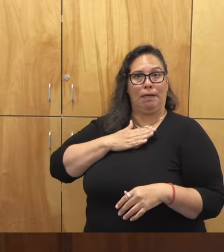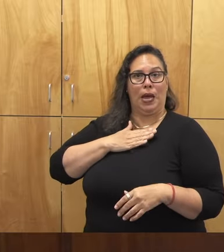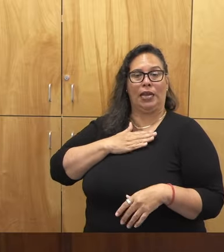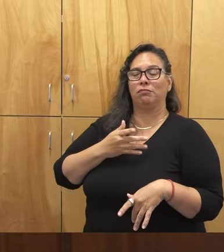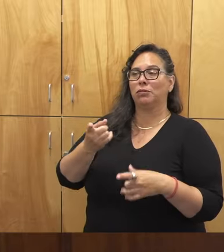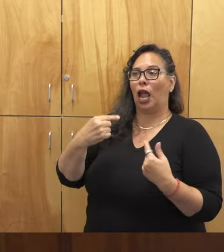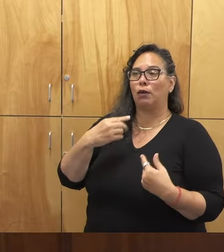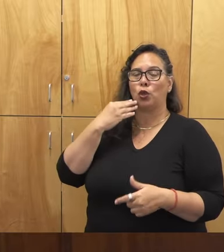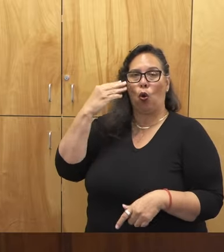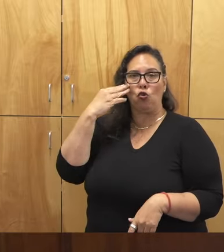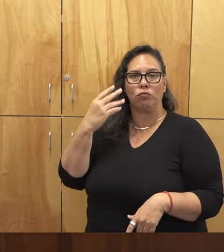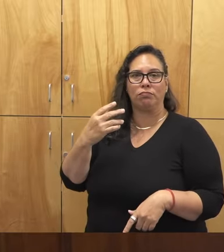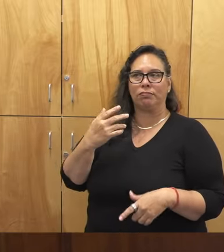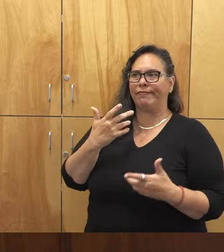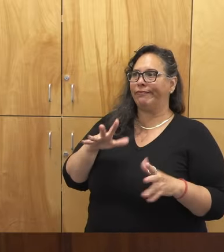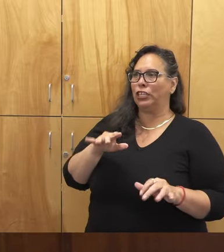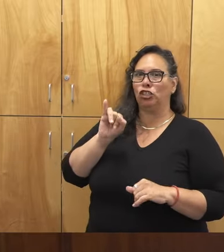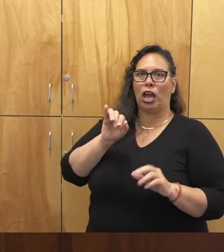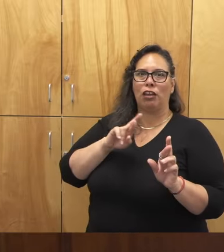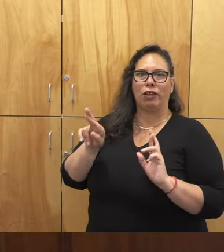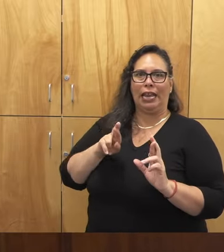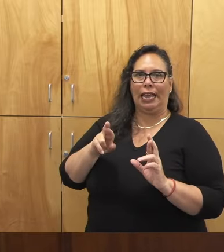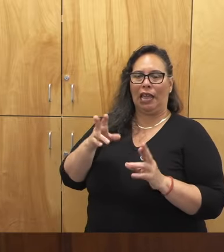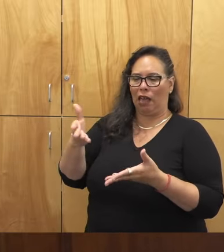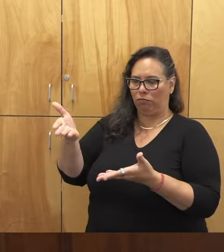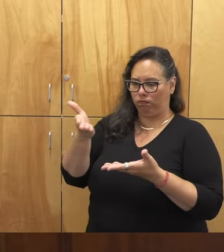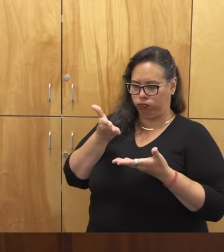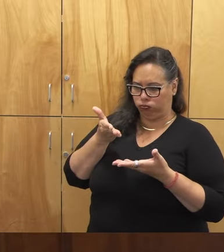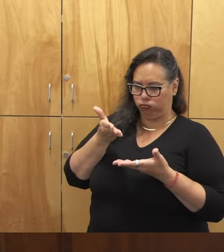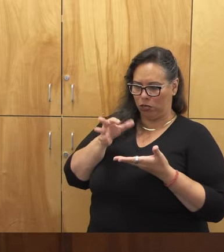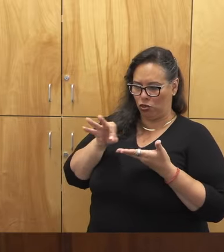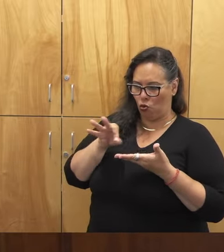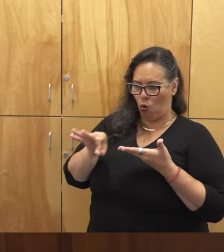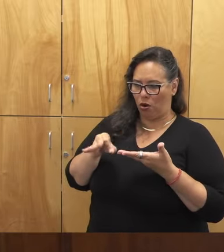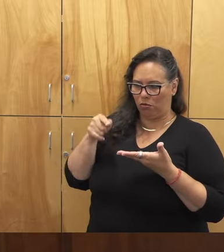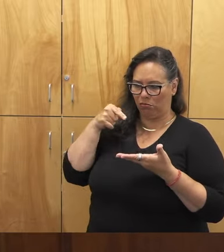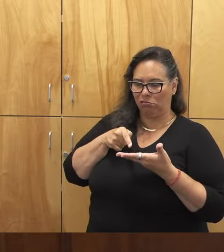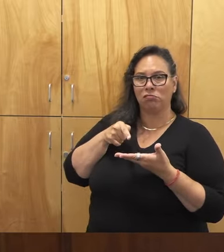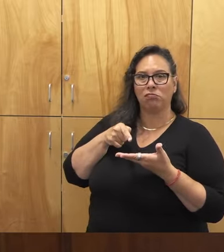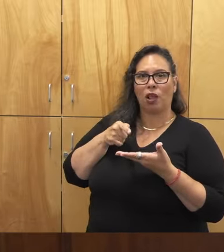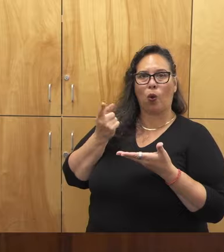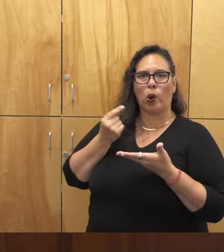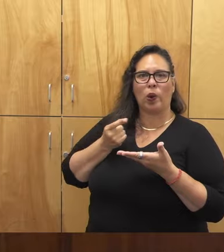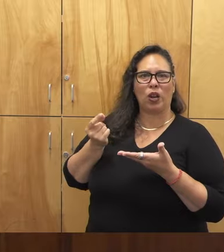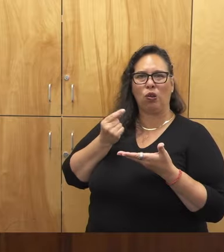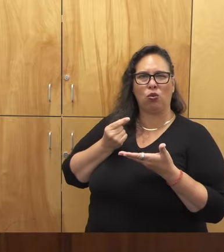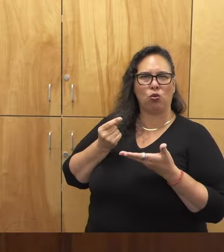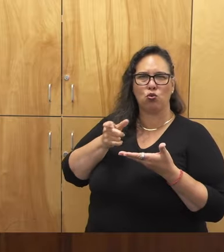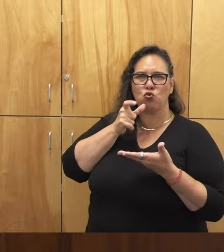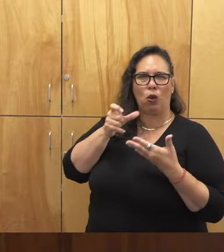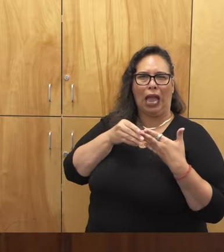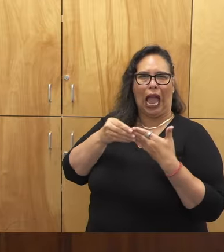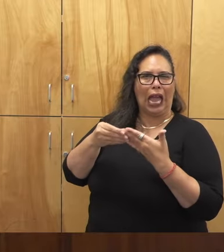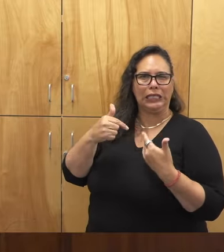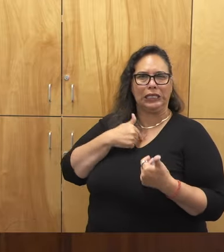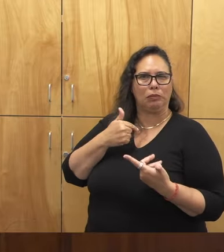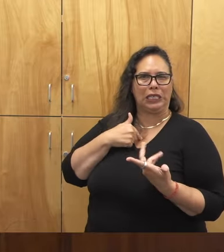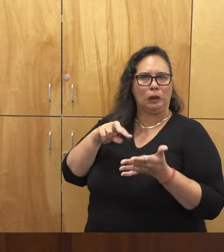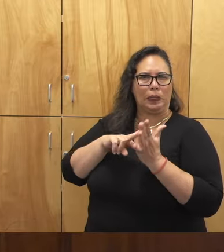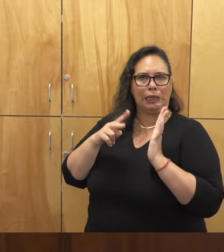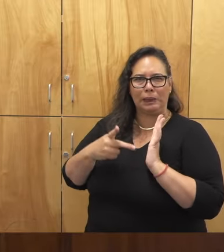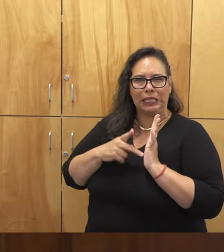scores. What do I do with those? Who sort of guides me through what does this mean? Sort of that